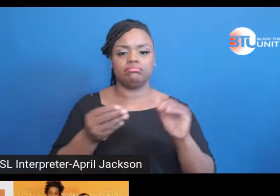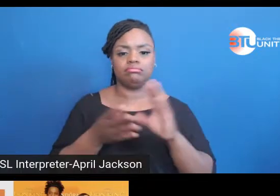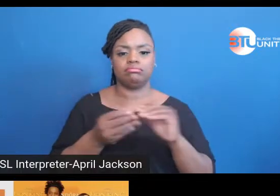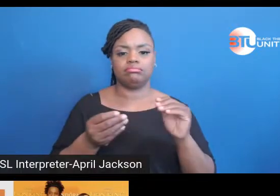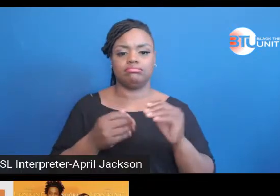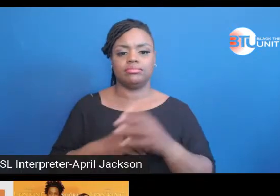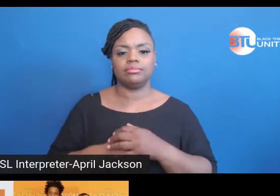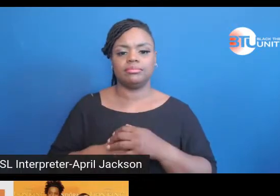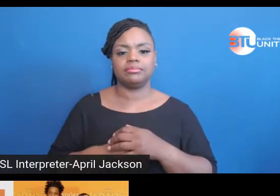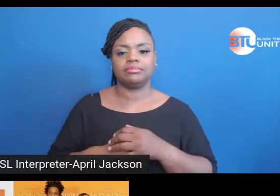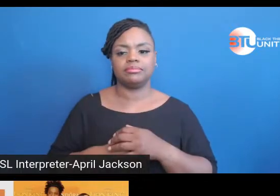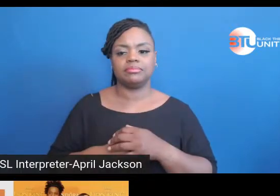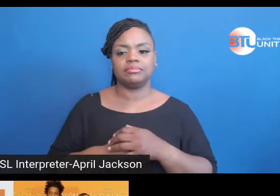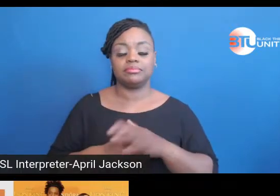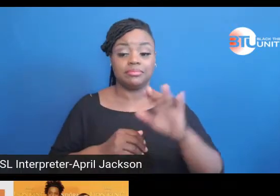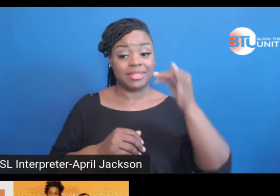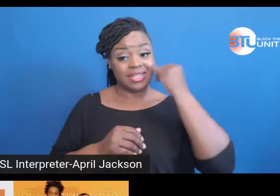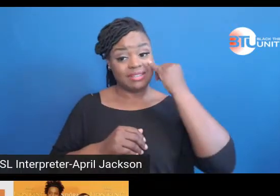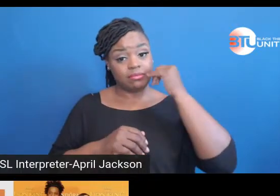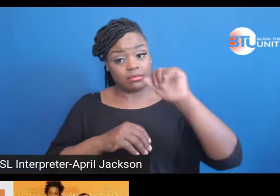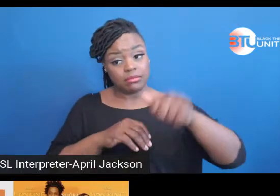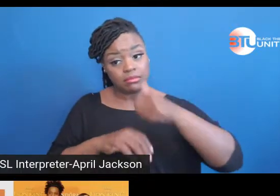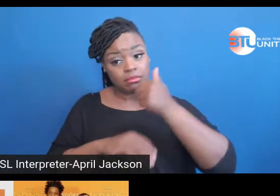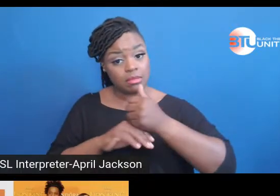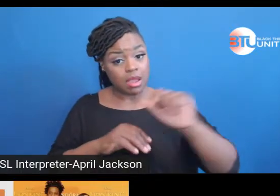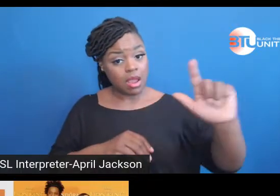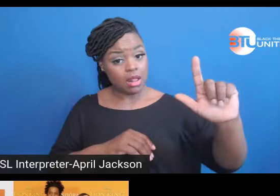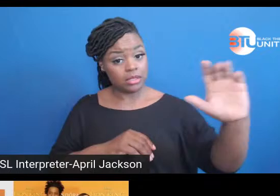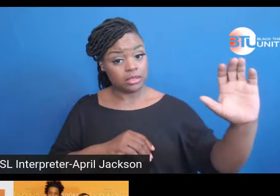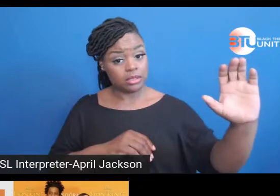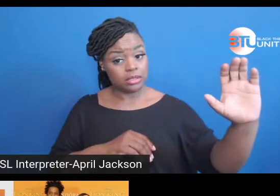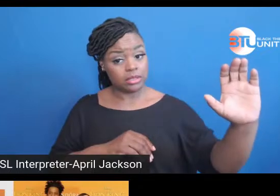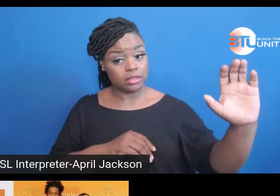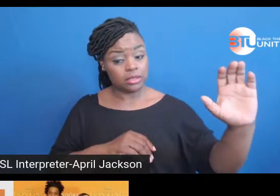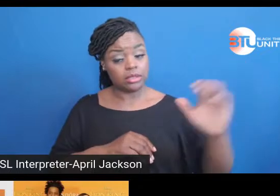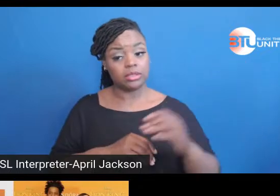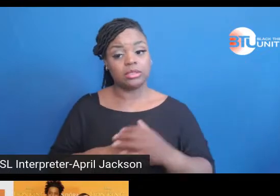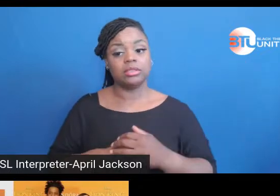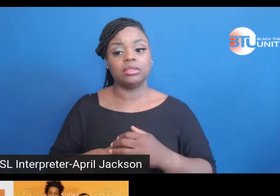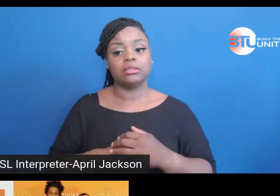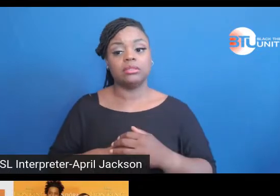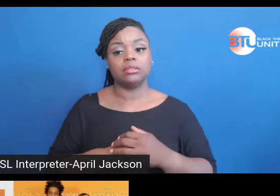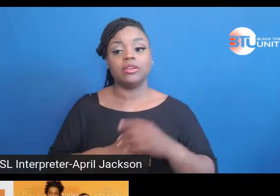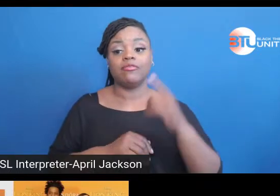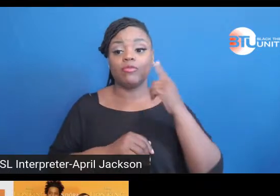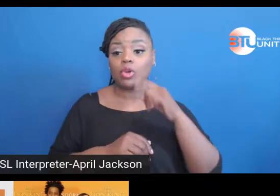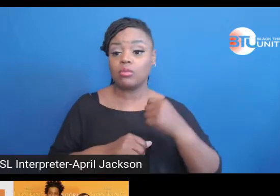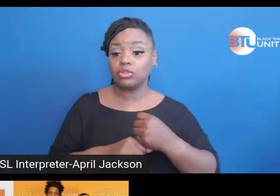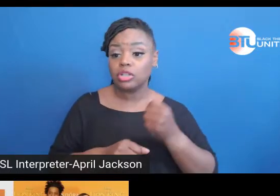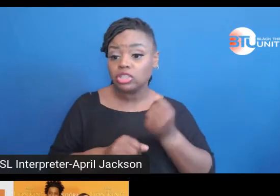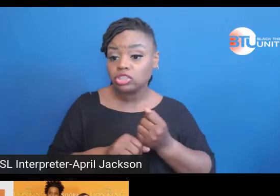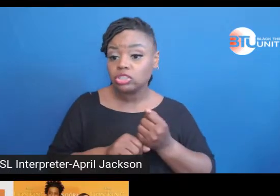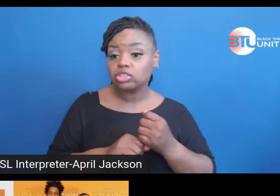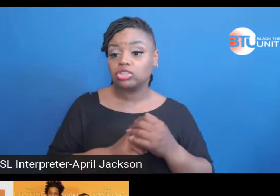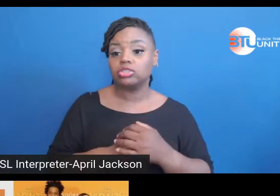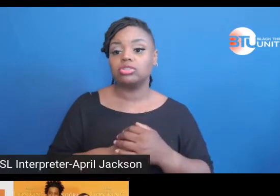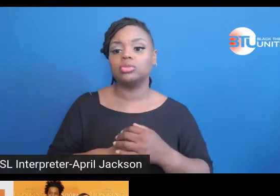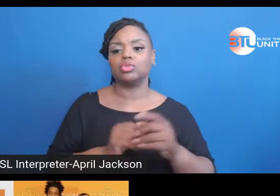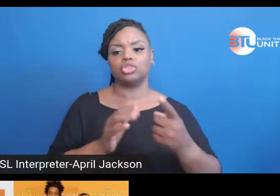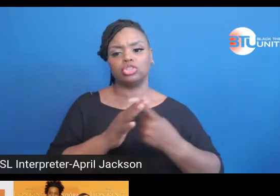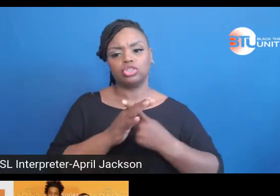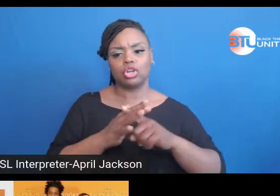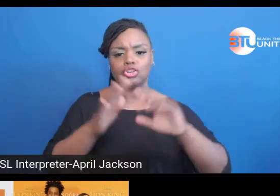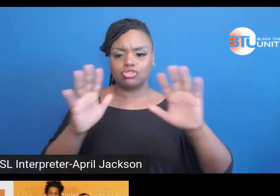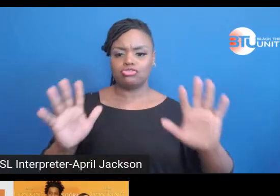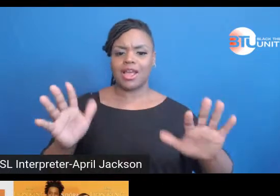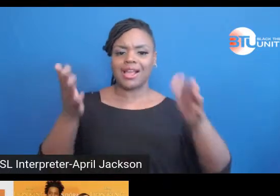even if you form an LLC, once you form it, because you're going to put on your production and you start to raise money, there's a whole